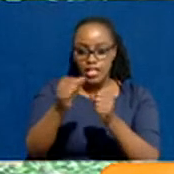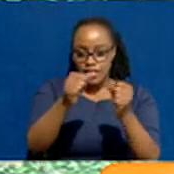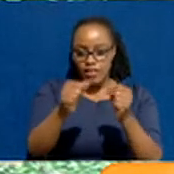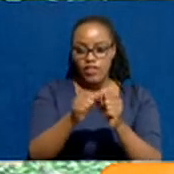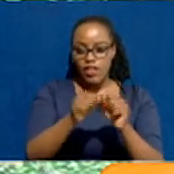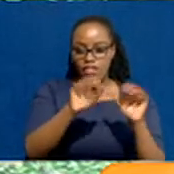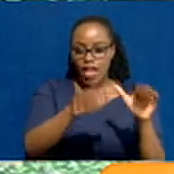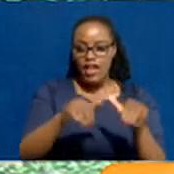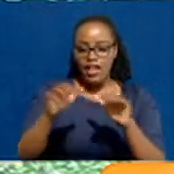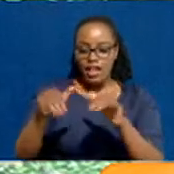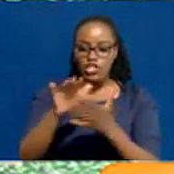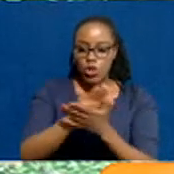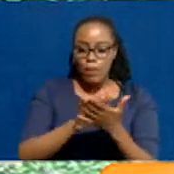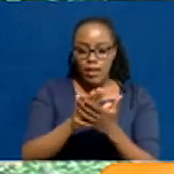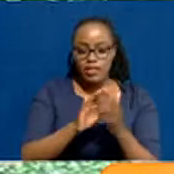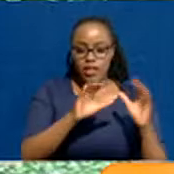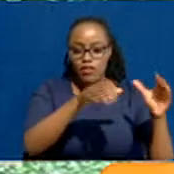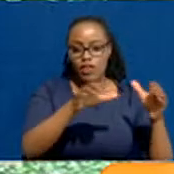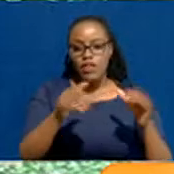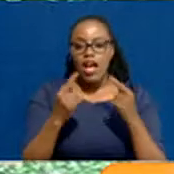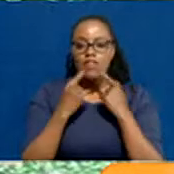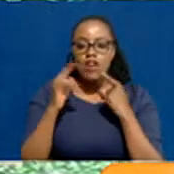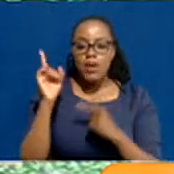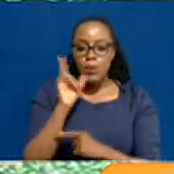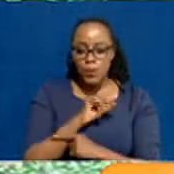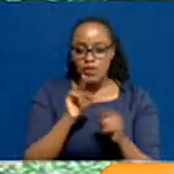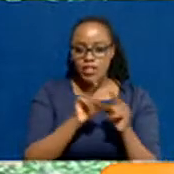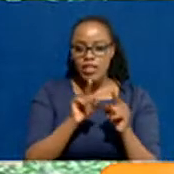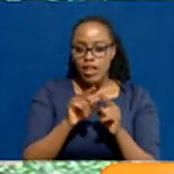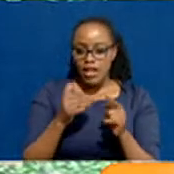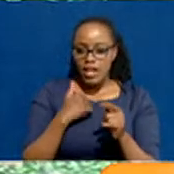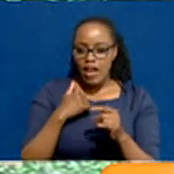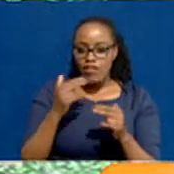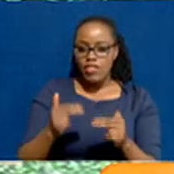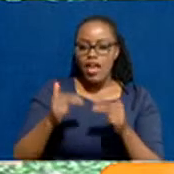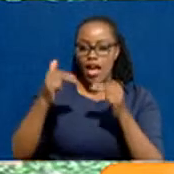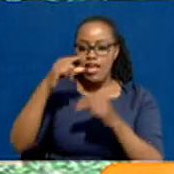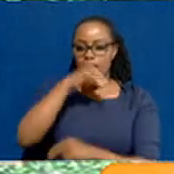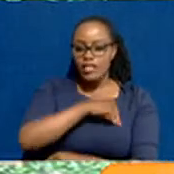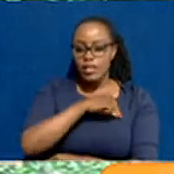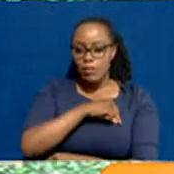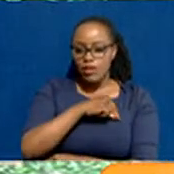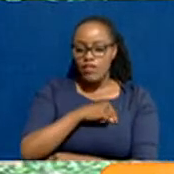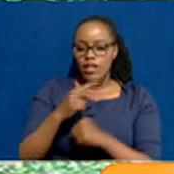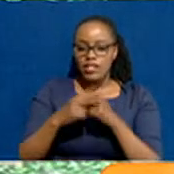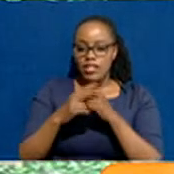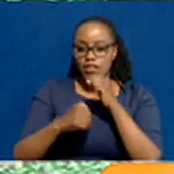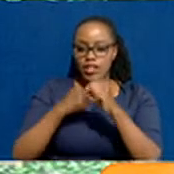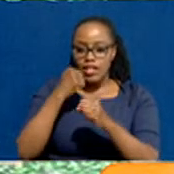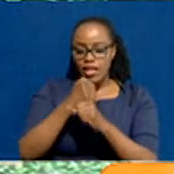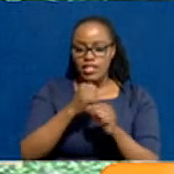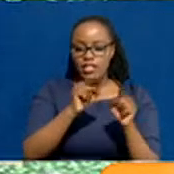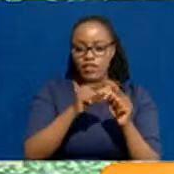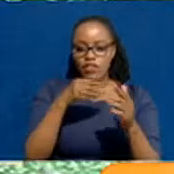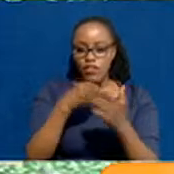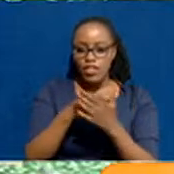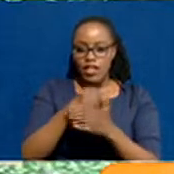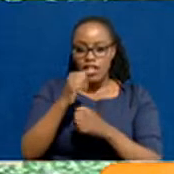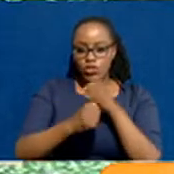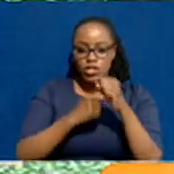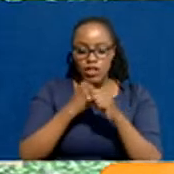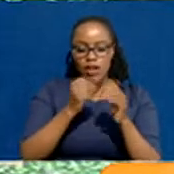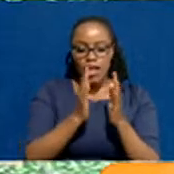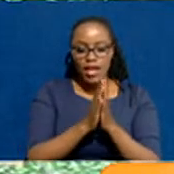The agricultural-based firm made the revelation as it posted its highest profit in 7 years for the financial year